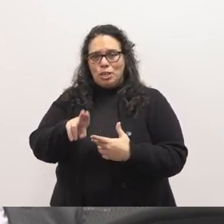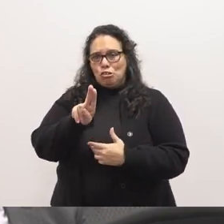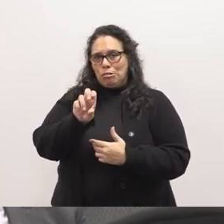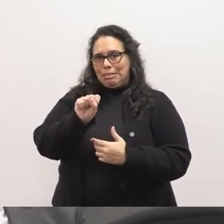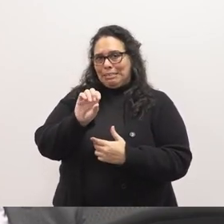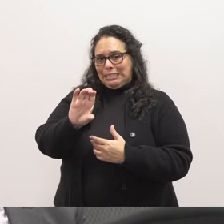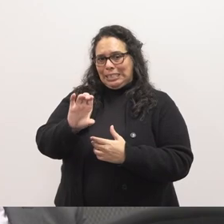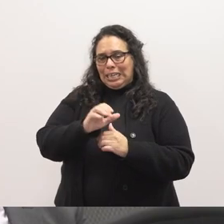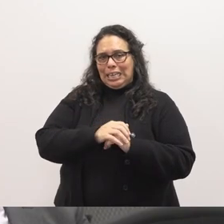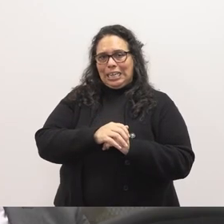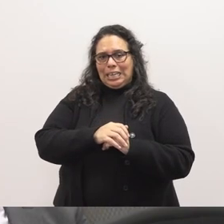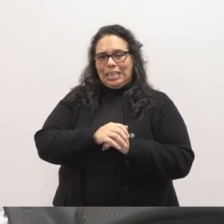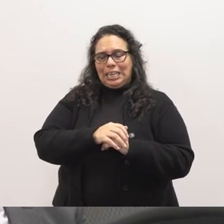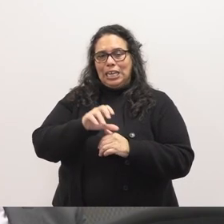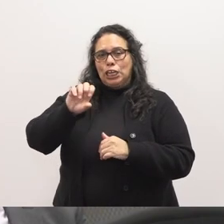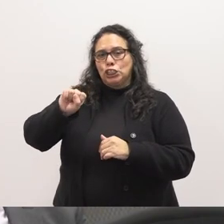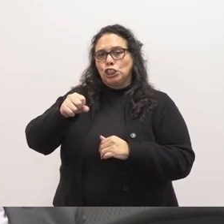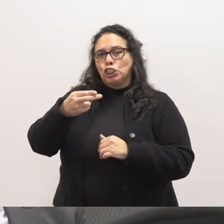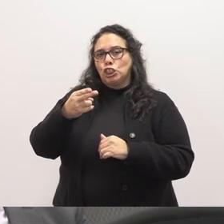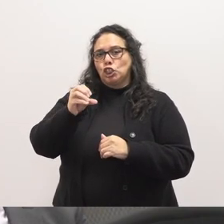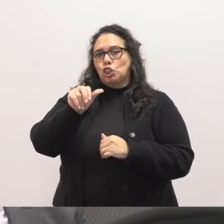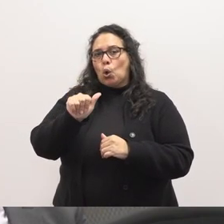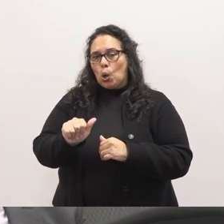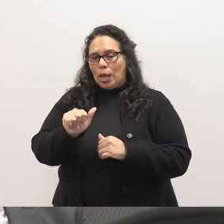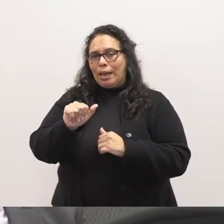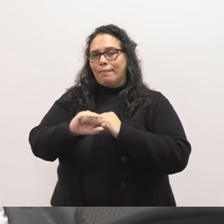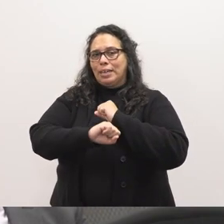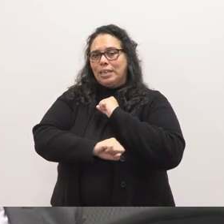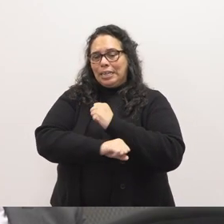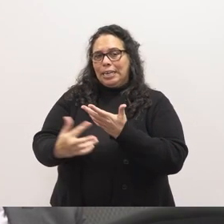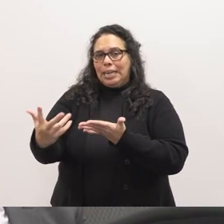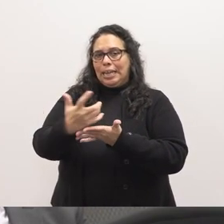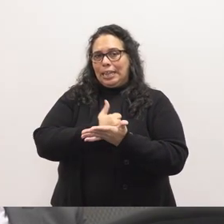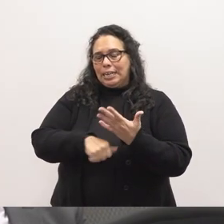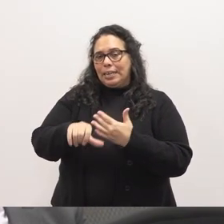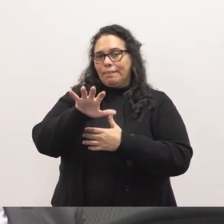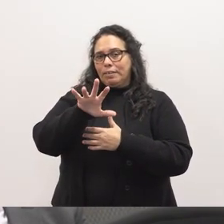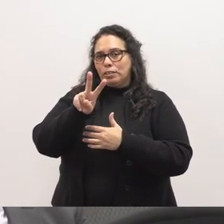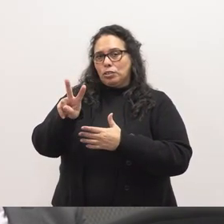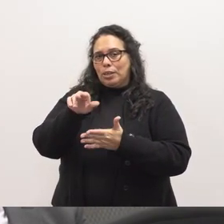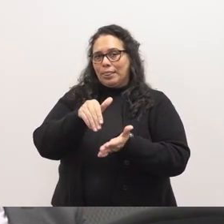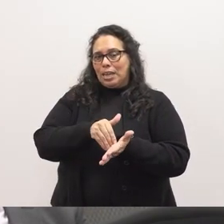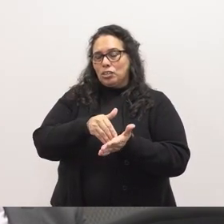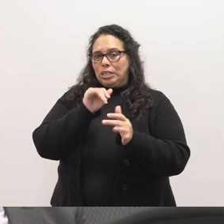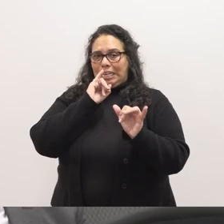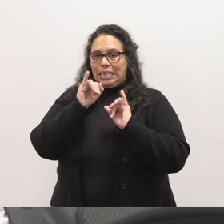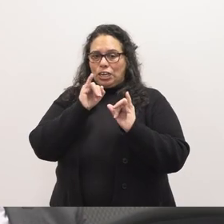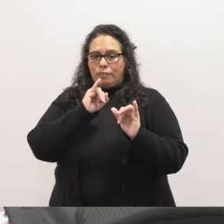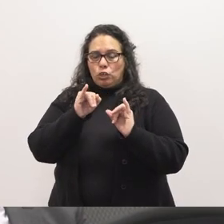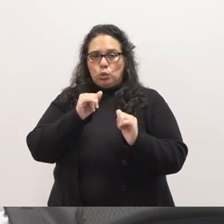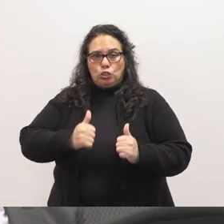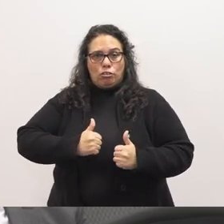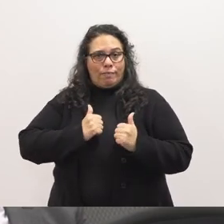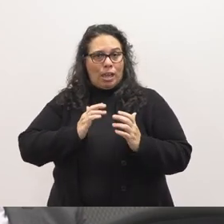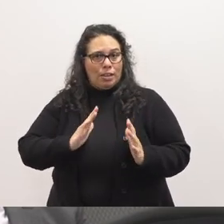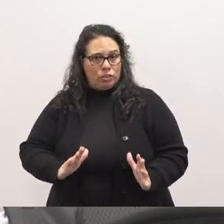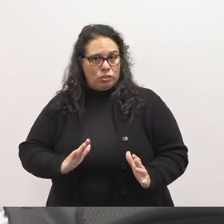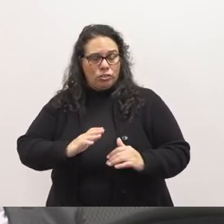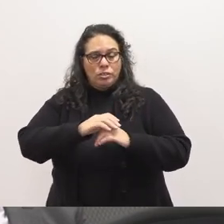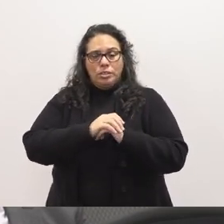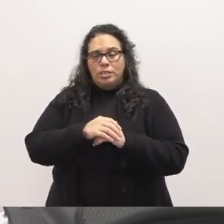has the Shoah Foundation, where they have collected over 52,000 interviews of survivors of